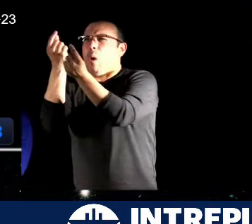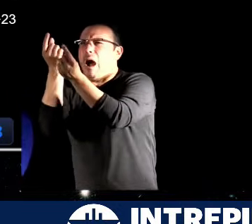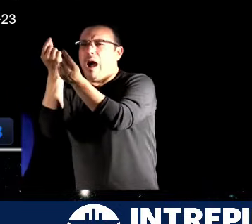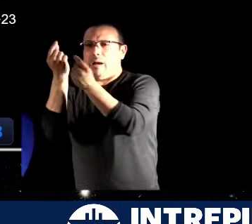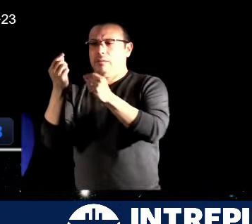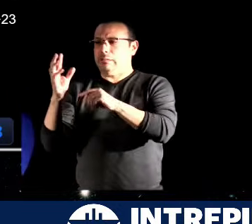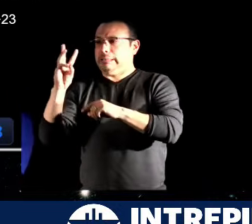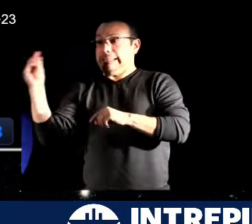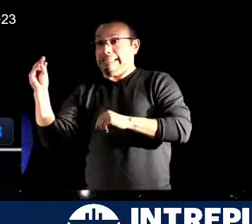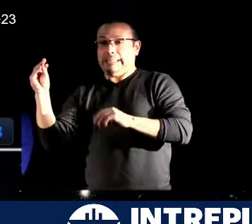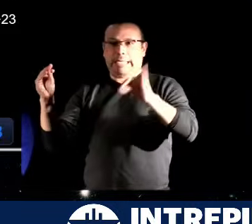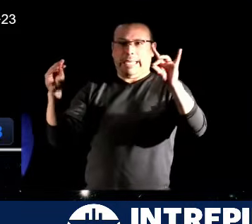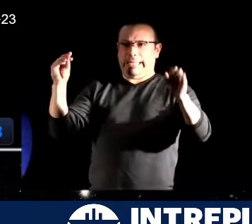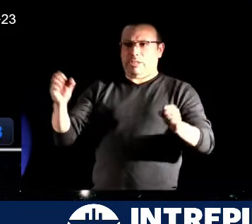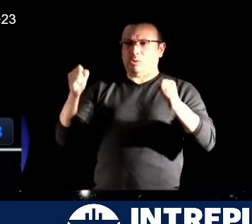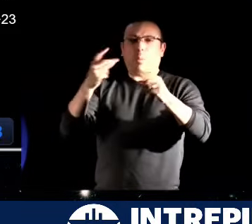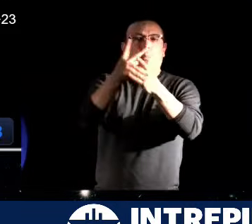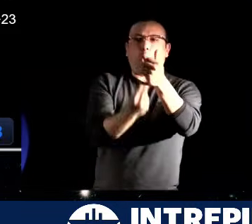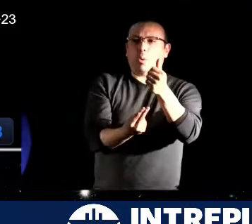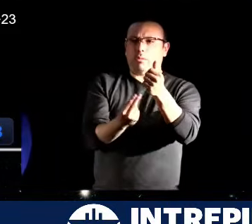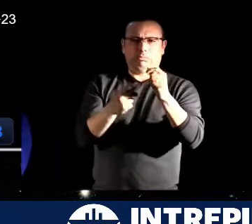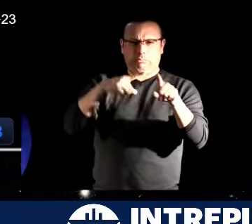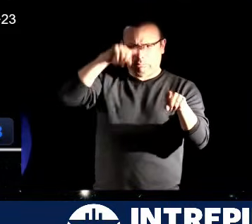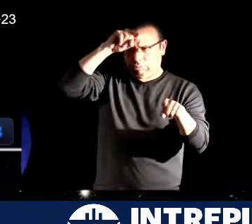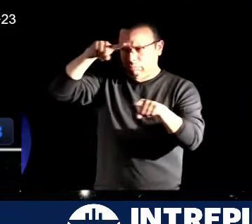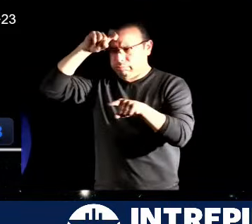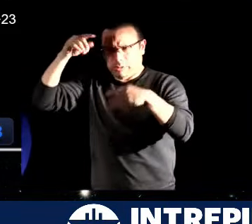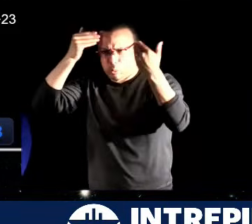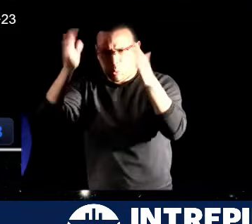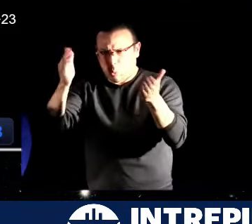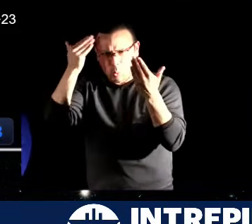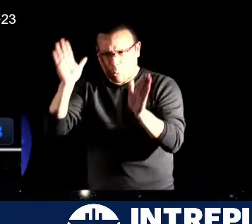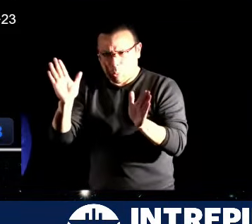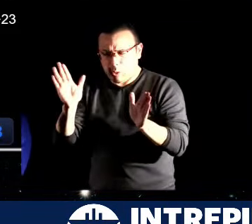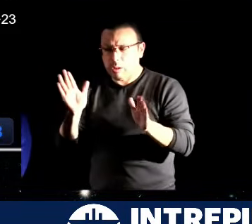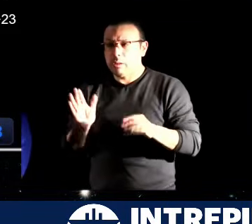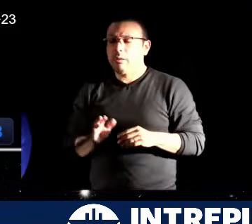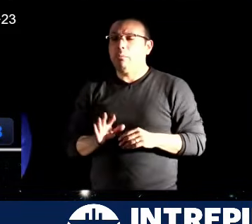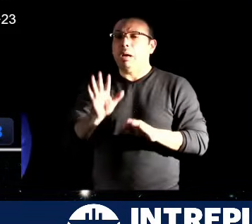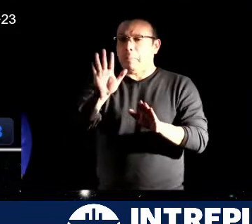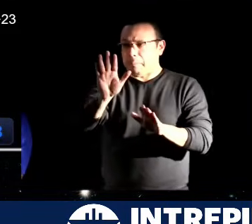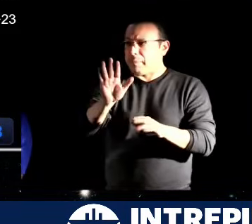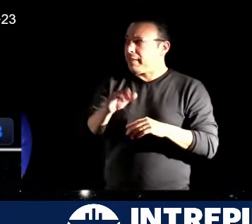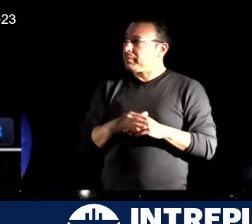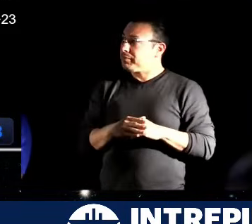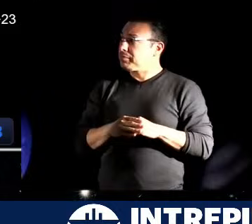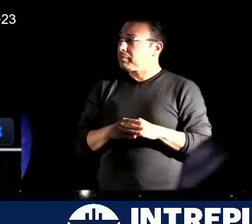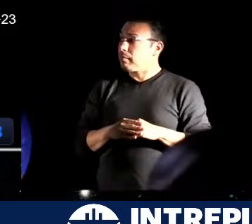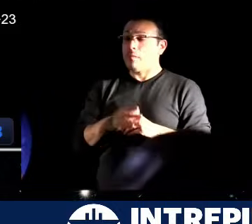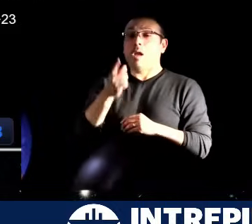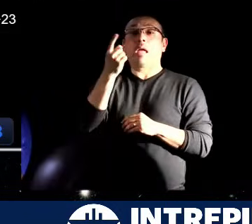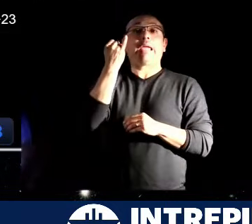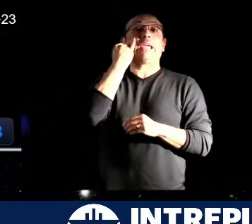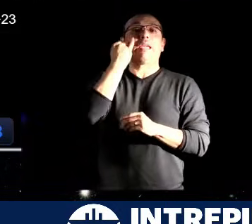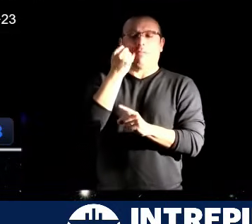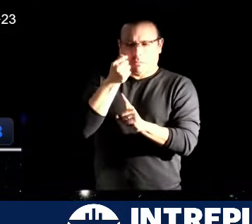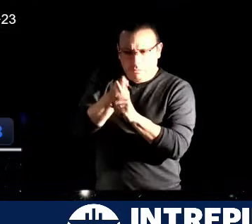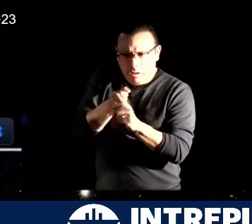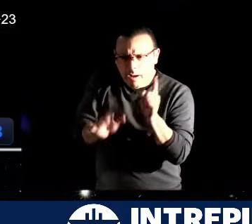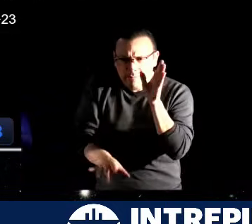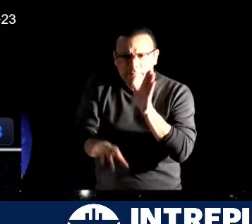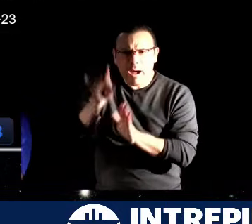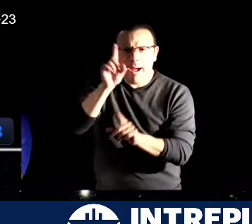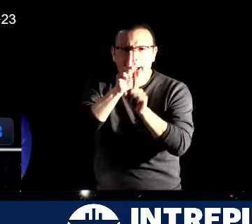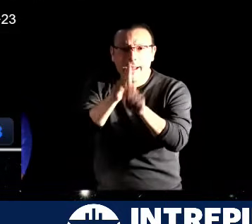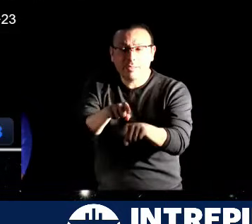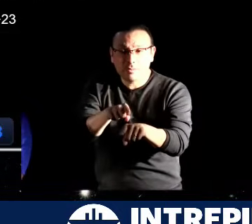forever. But the big thing is, whenever you close a science problem, what